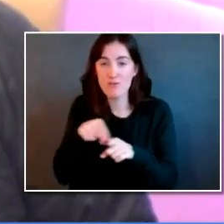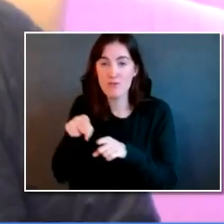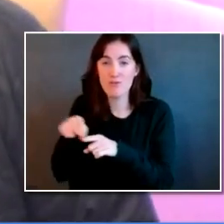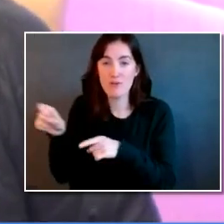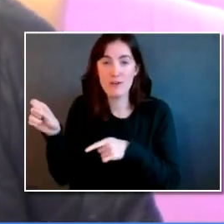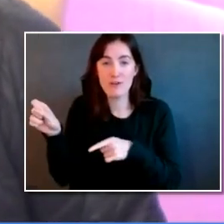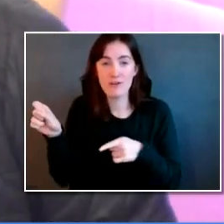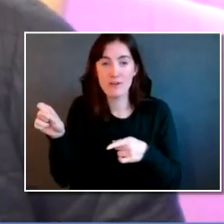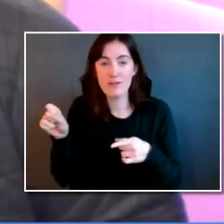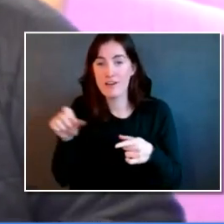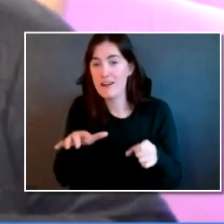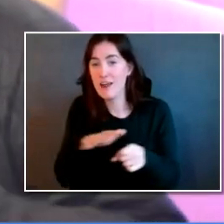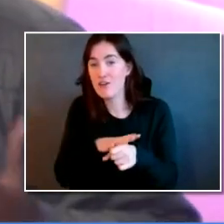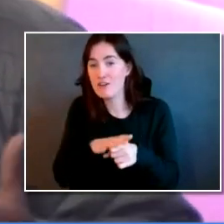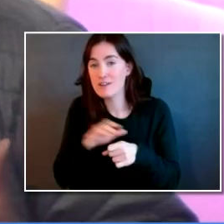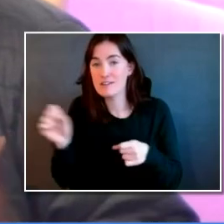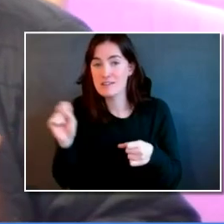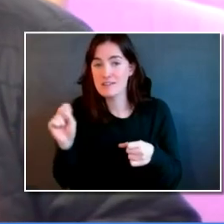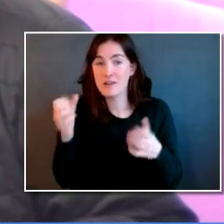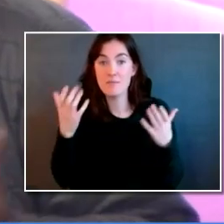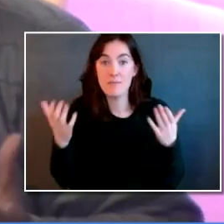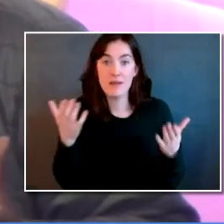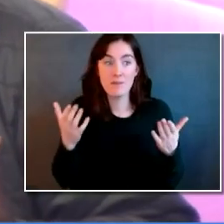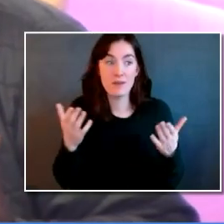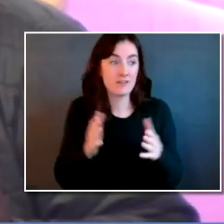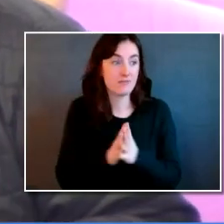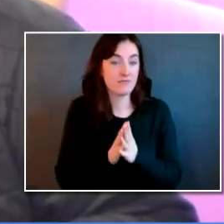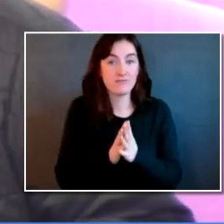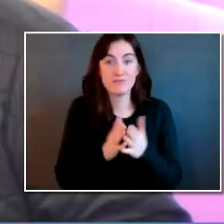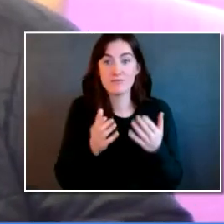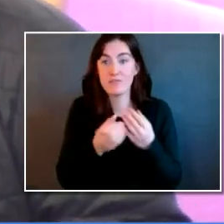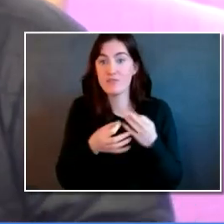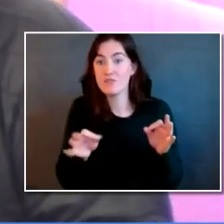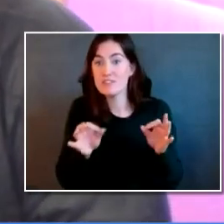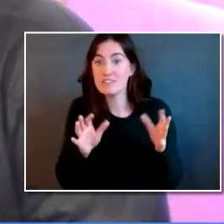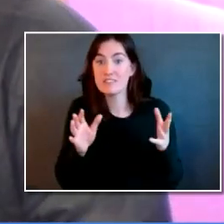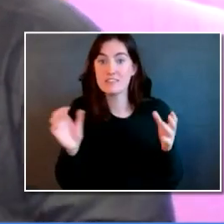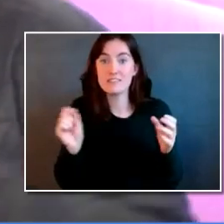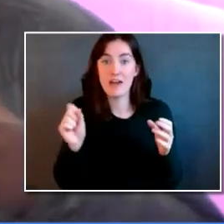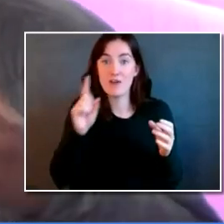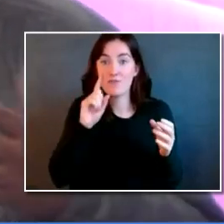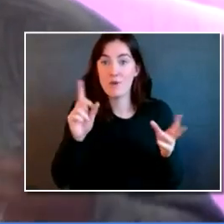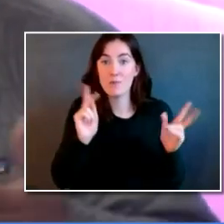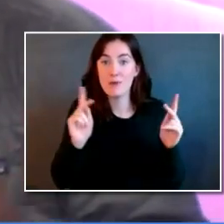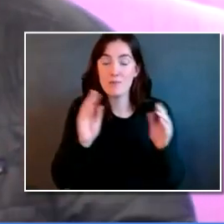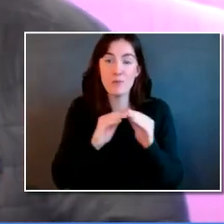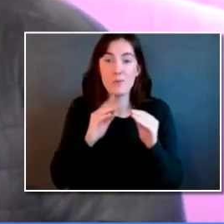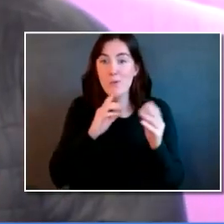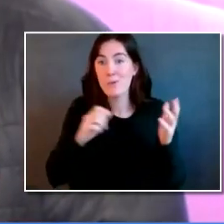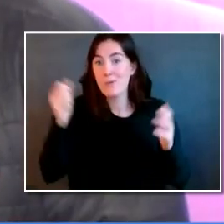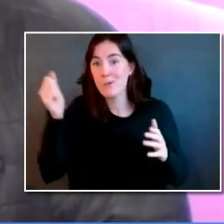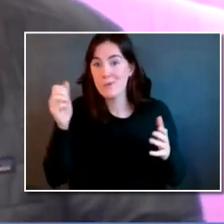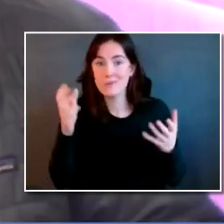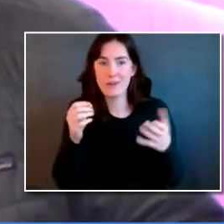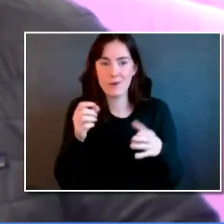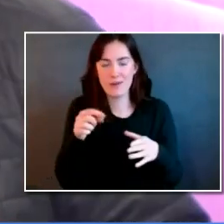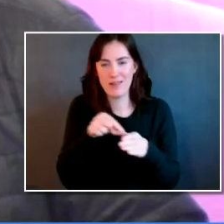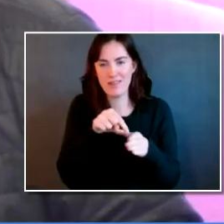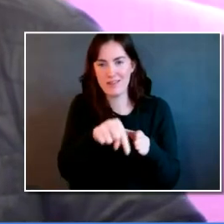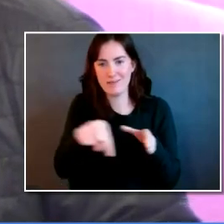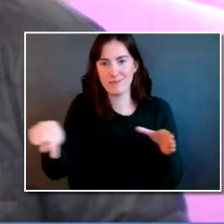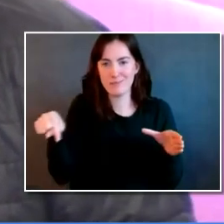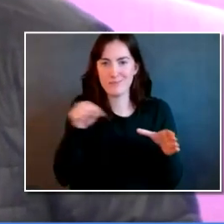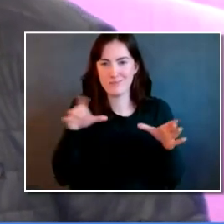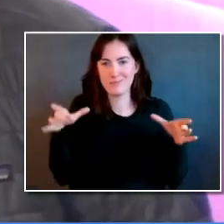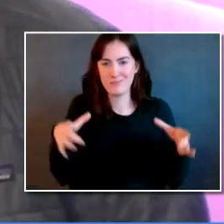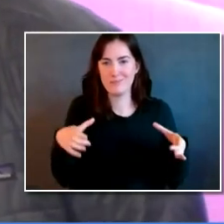free Seattle for older folks. I'm not older folks, but for people who are within the zip code. But because ARE, we